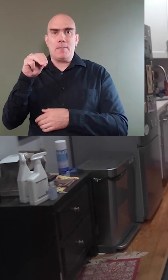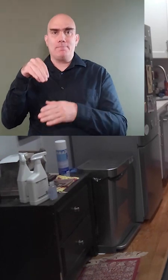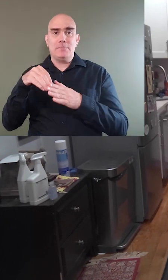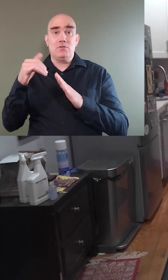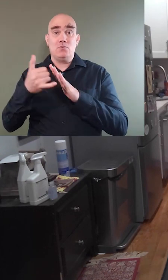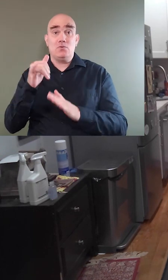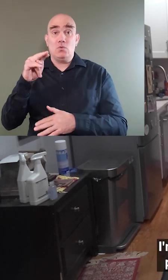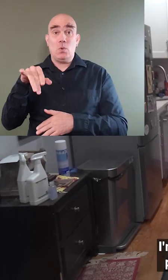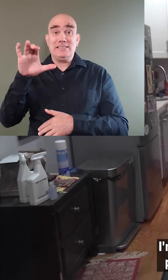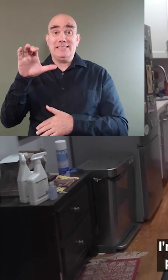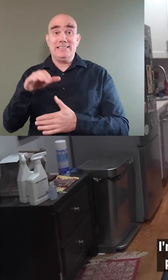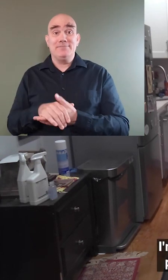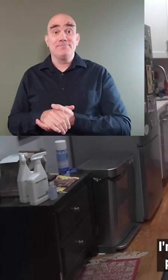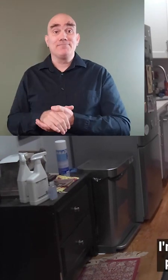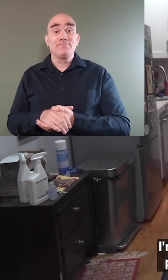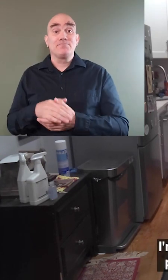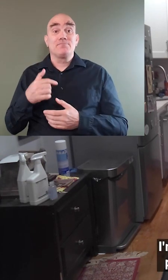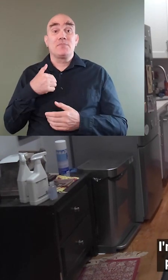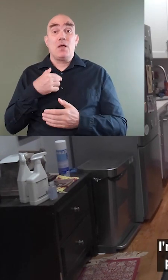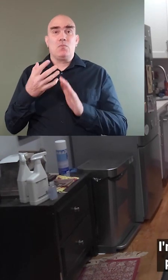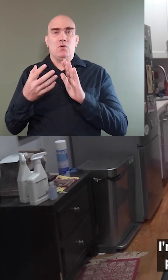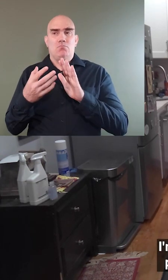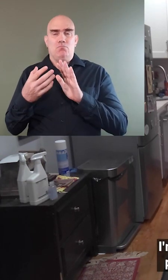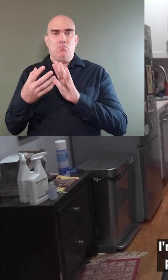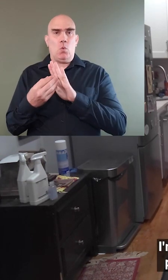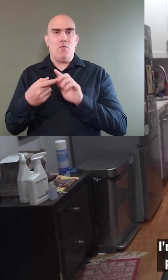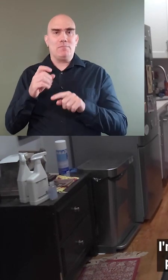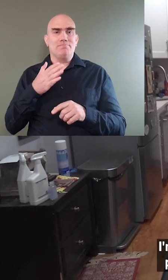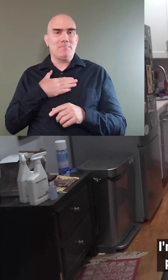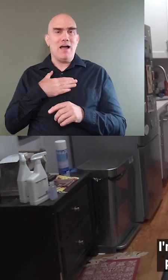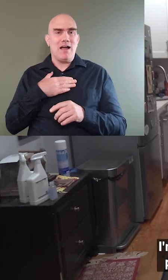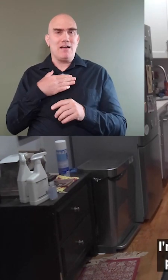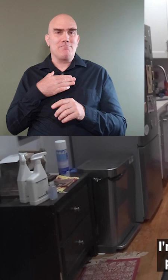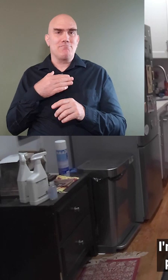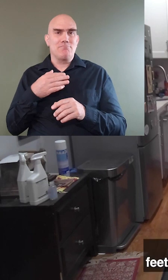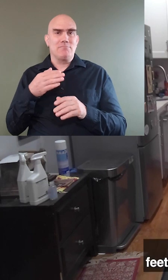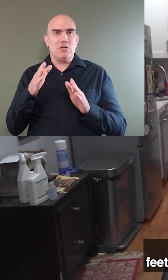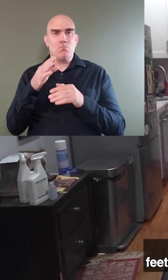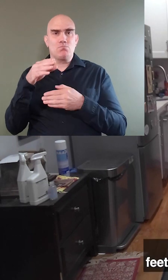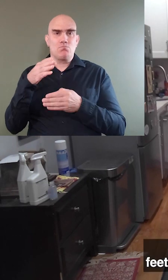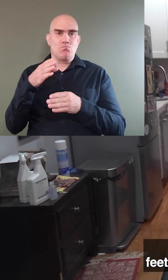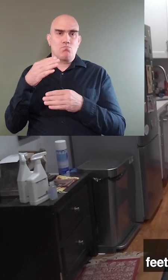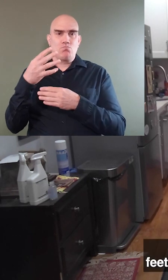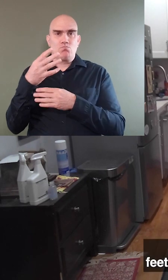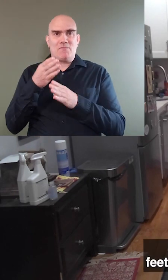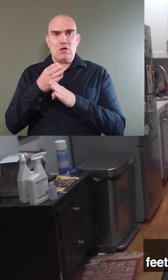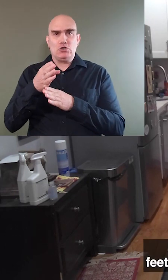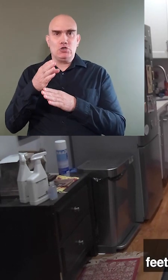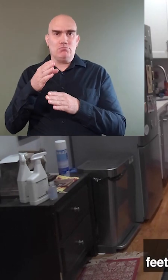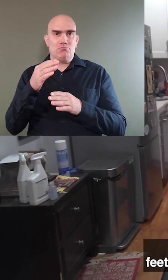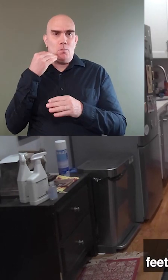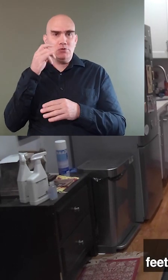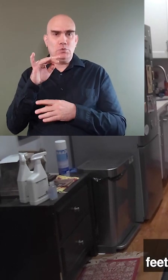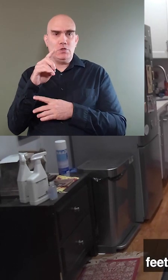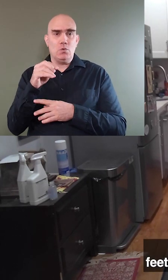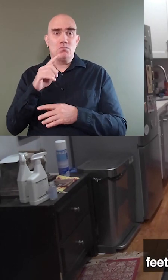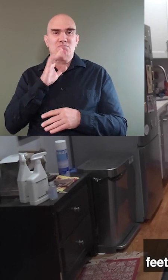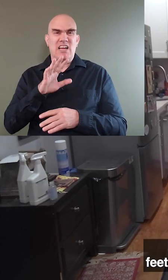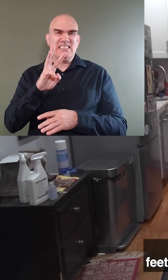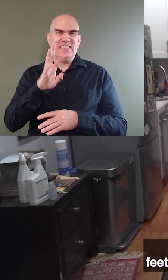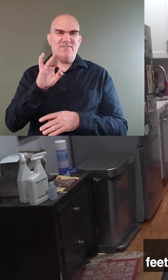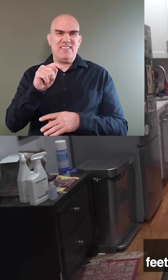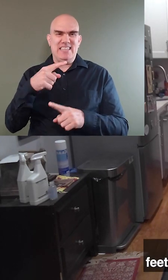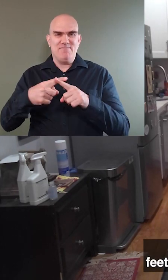City. I'm reporting from my little professional dance floor. It's about 6 feet by 6 feet, 2 meters by